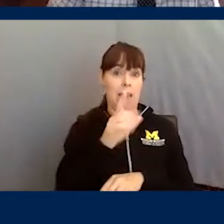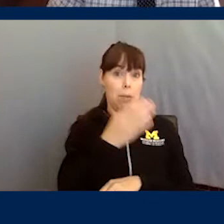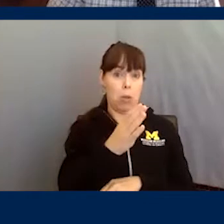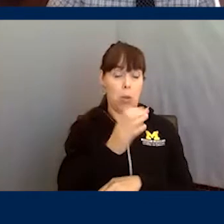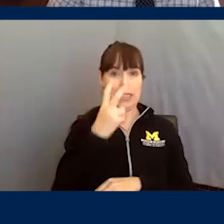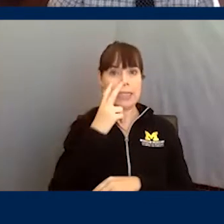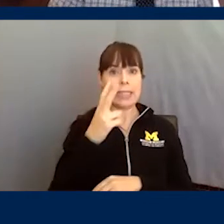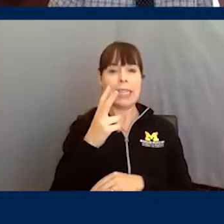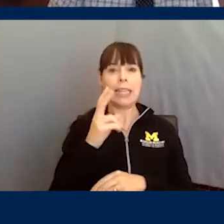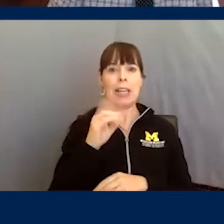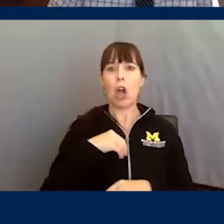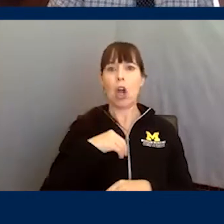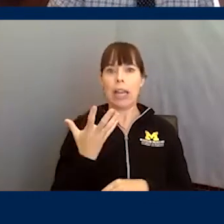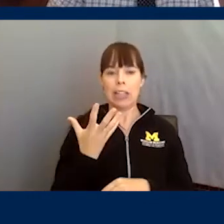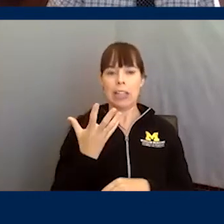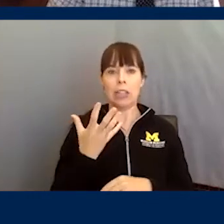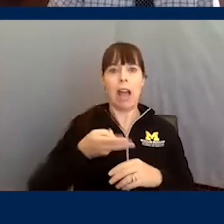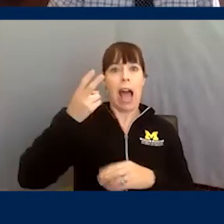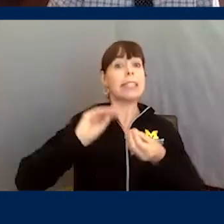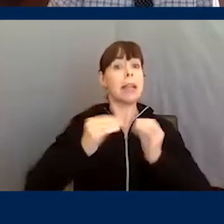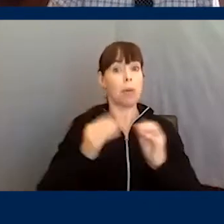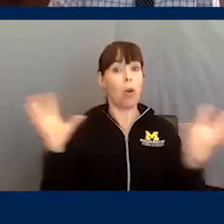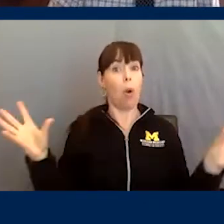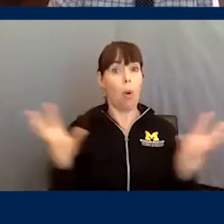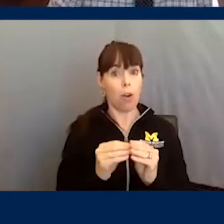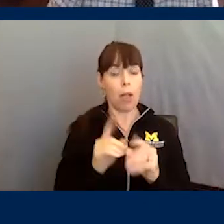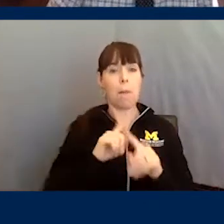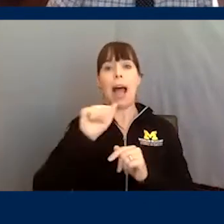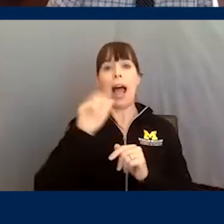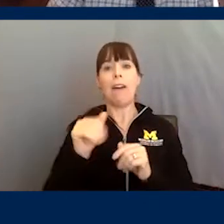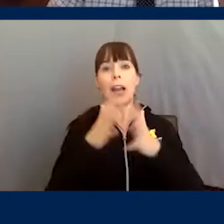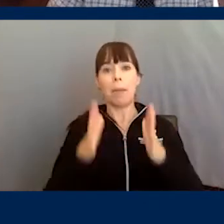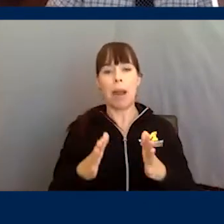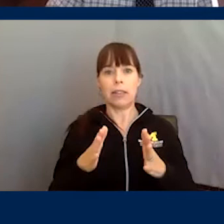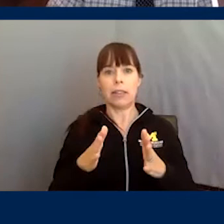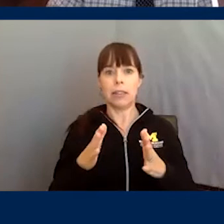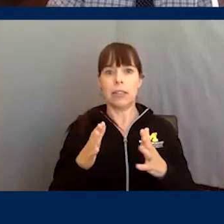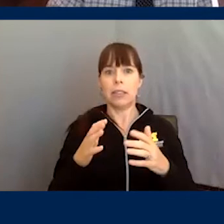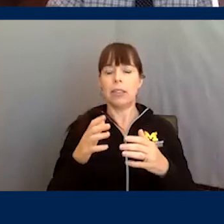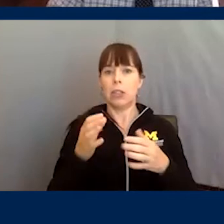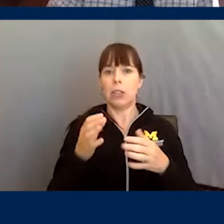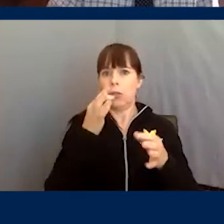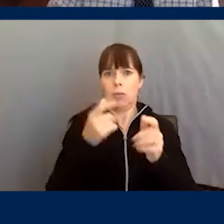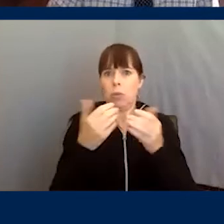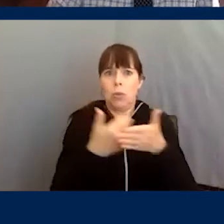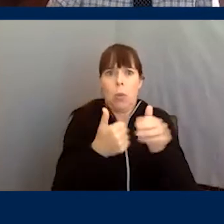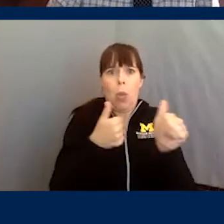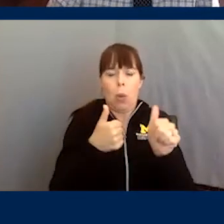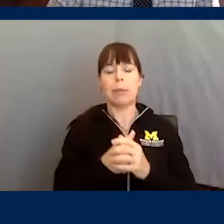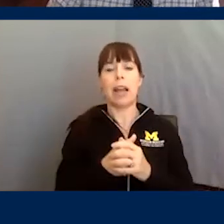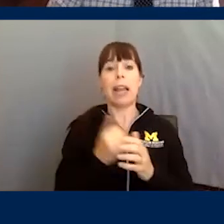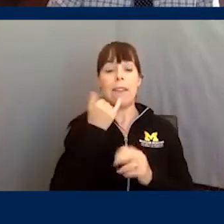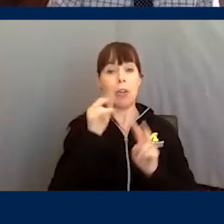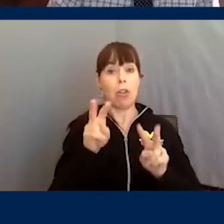that Caucasians is the highest number of cases, but African Americans in black is soon behind And if you look